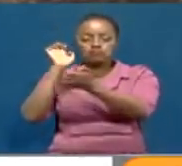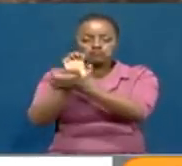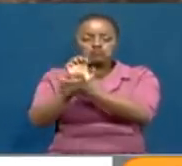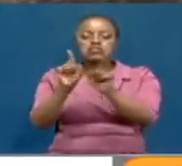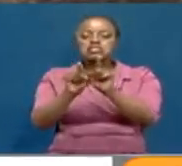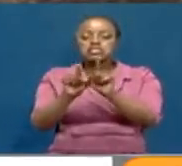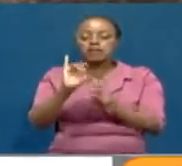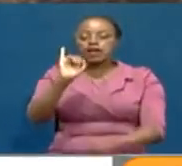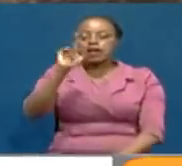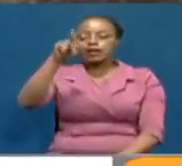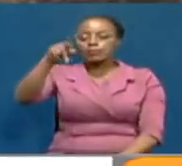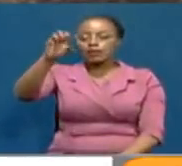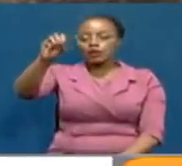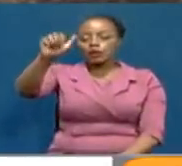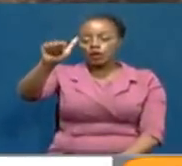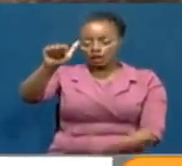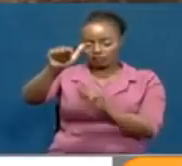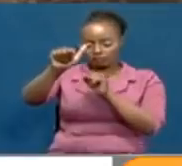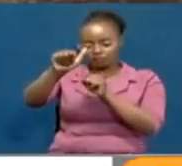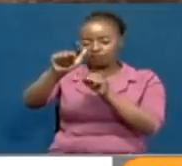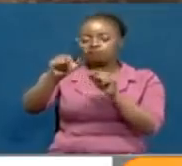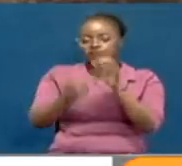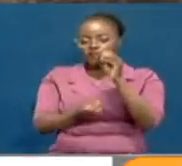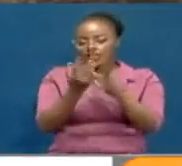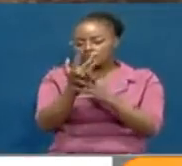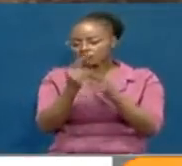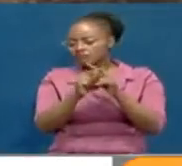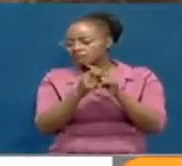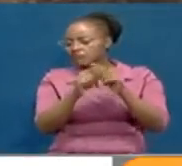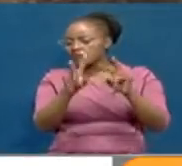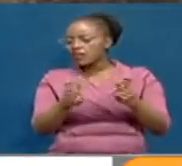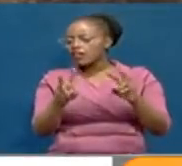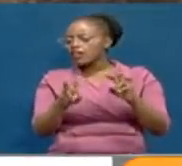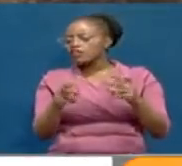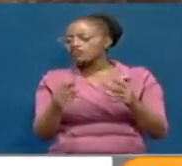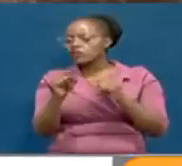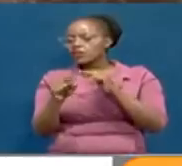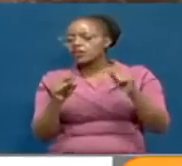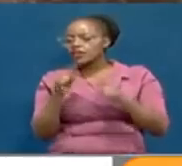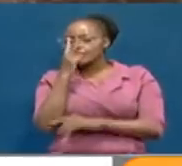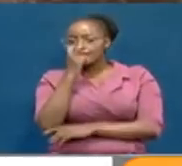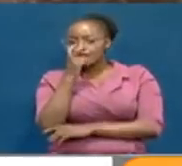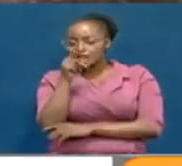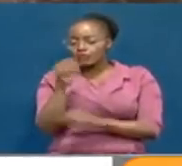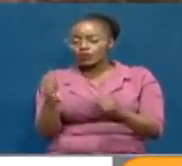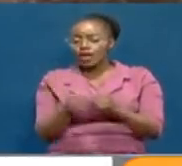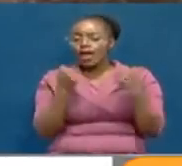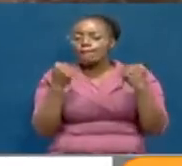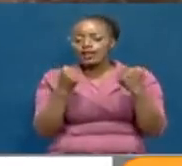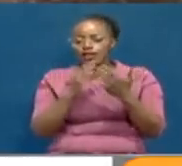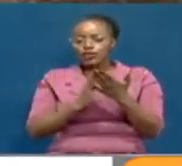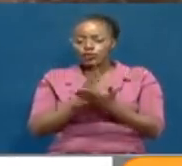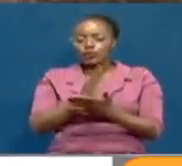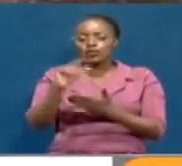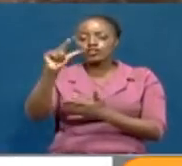the Independent Policing Oversight Authority, IPOA, launched investigations into the killing suspected to have been orchestrated by